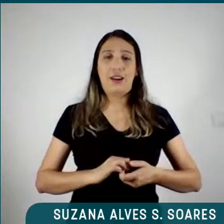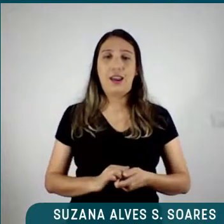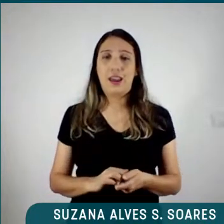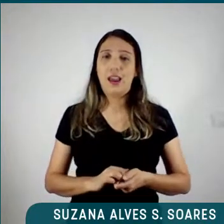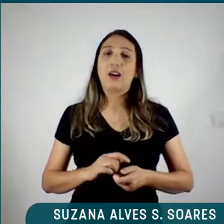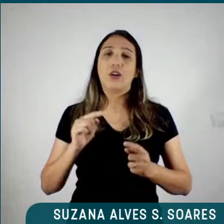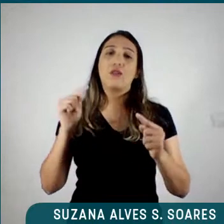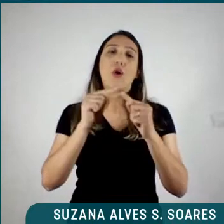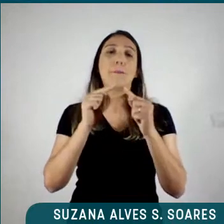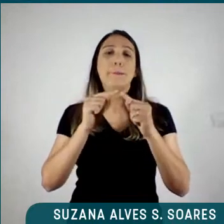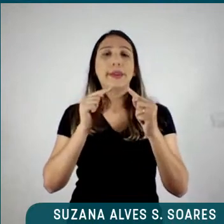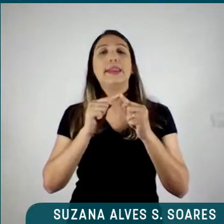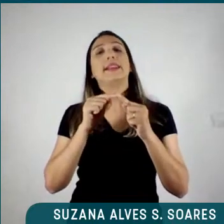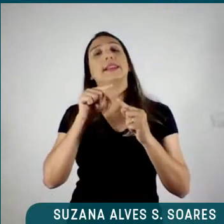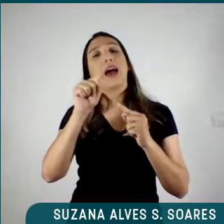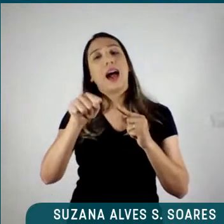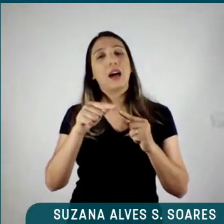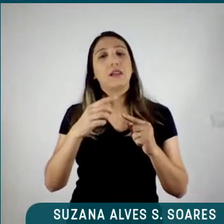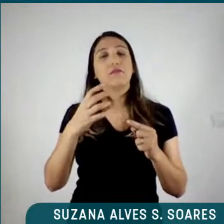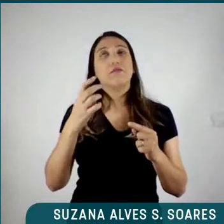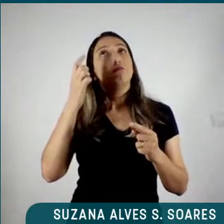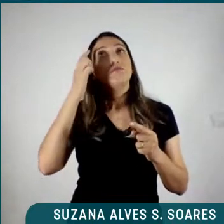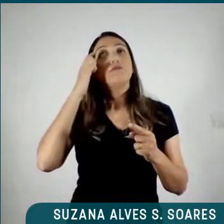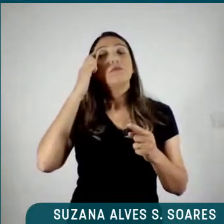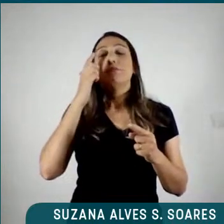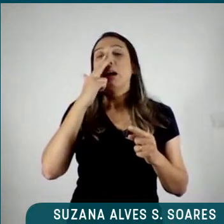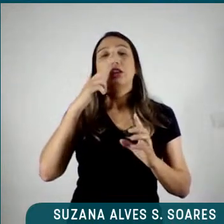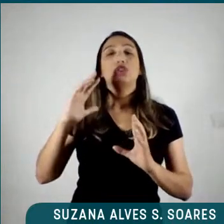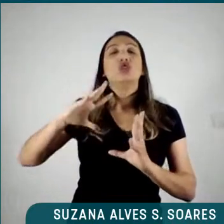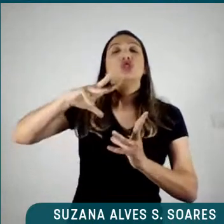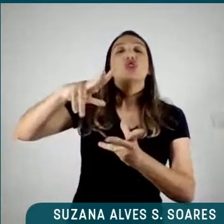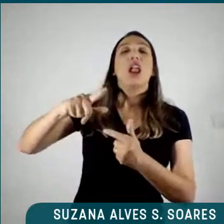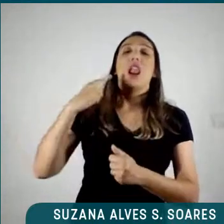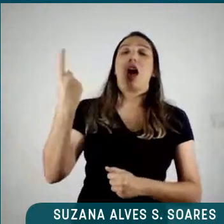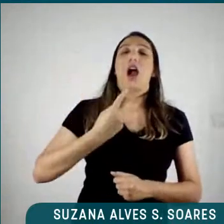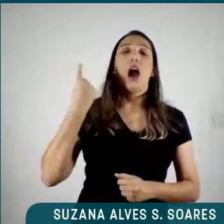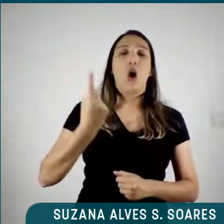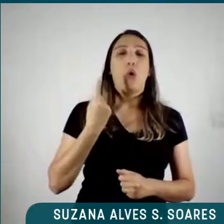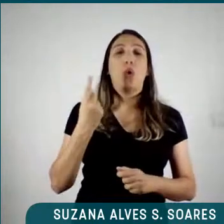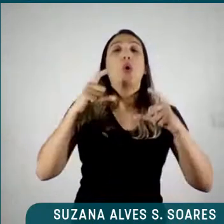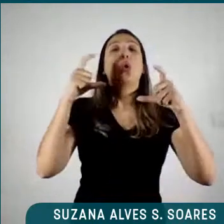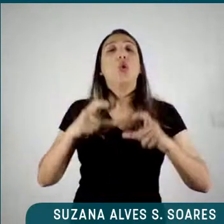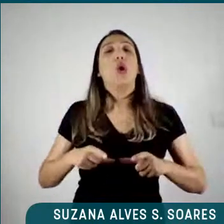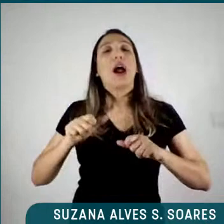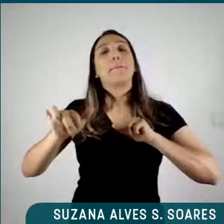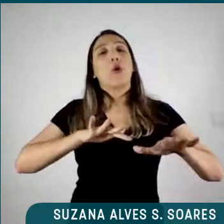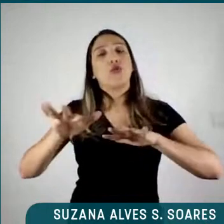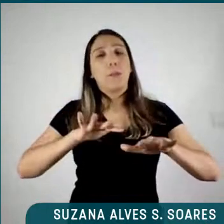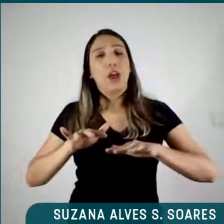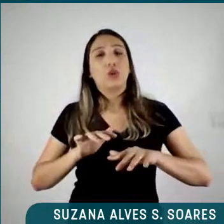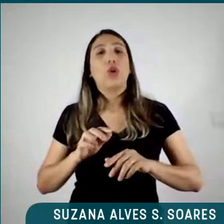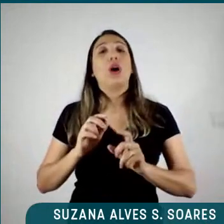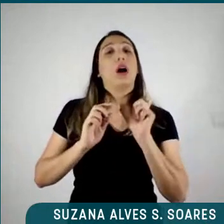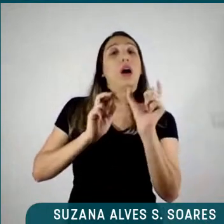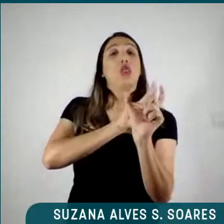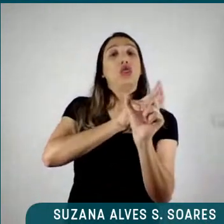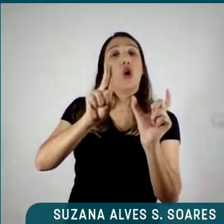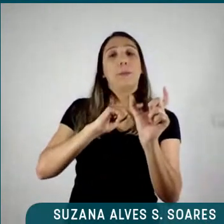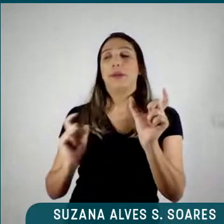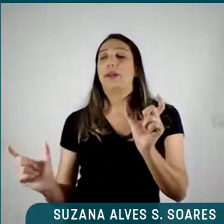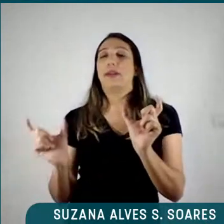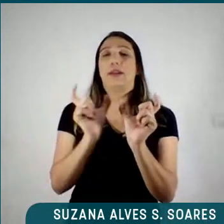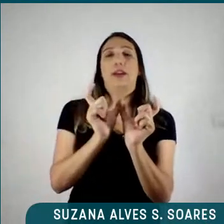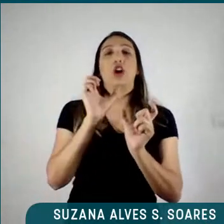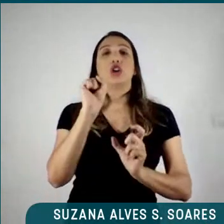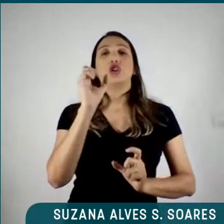think that there are certain difficulties when we talk about that. This sense of universality, this